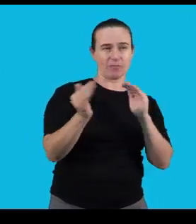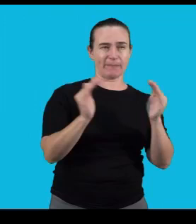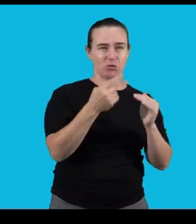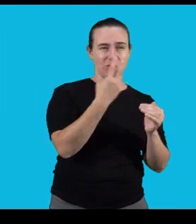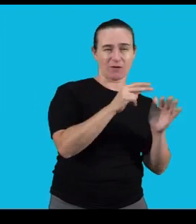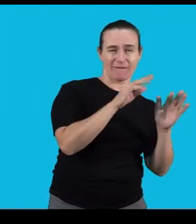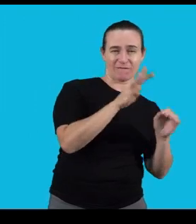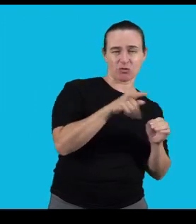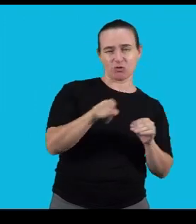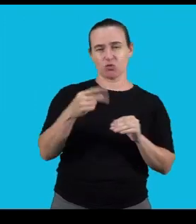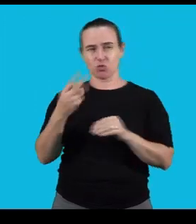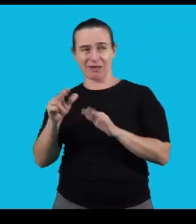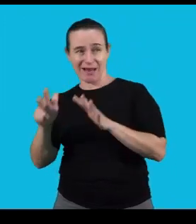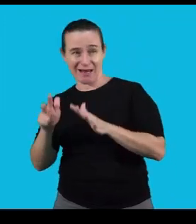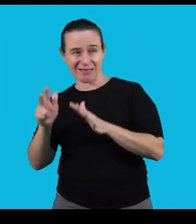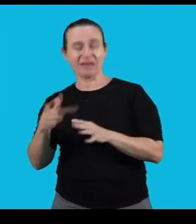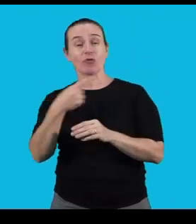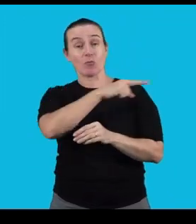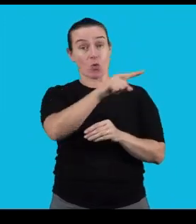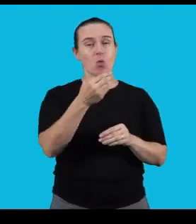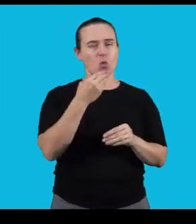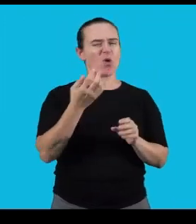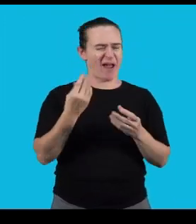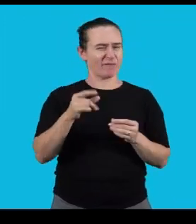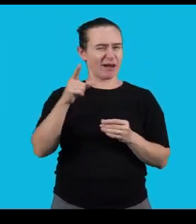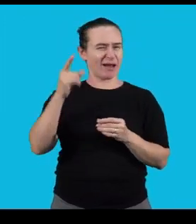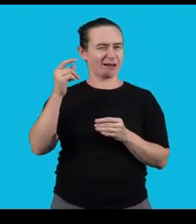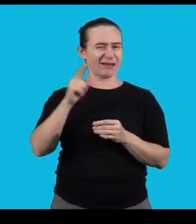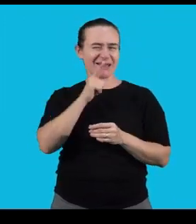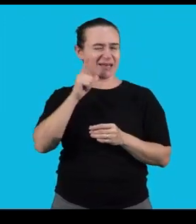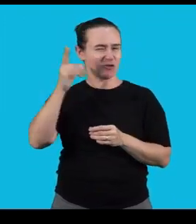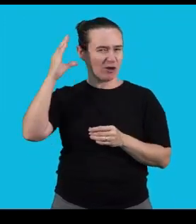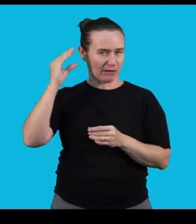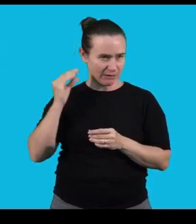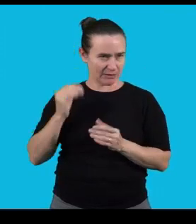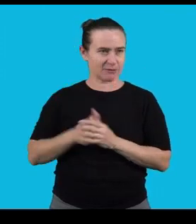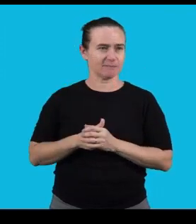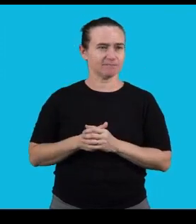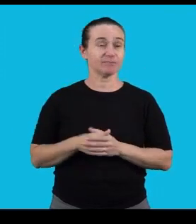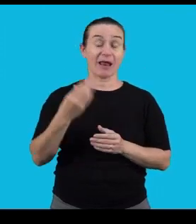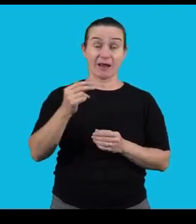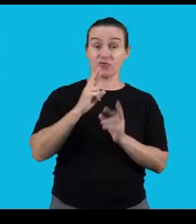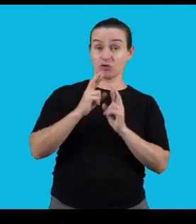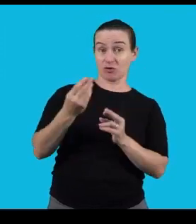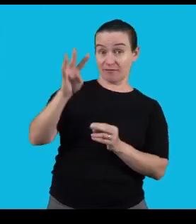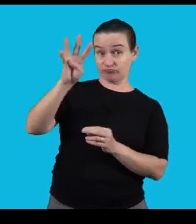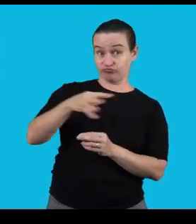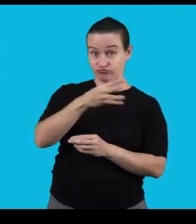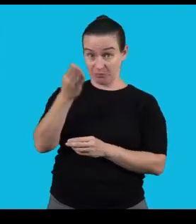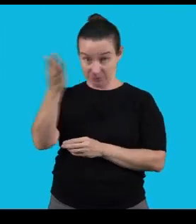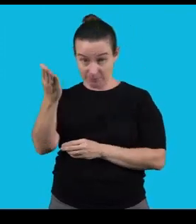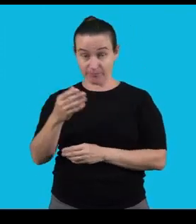workers who suffered from hearing loss. The results are shown in the table alongside. The table here, you engage with it, so you've got